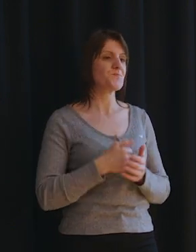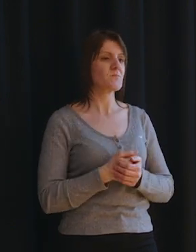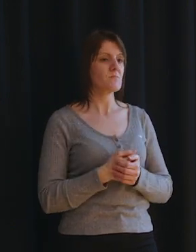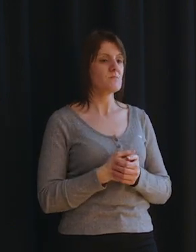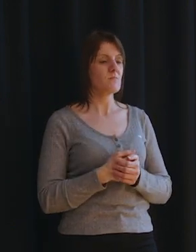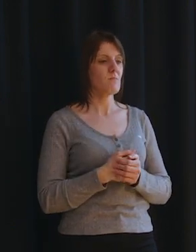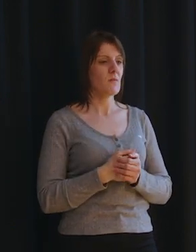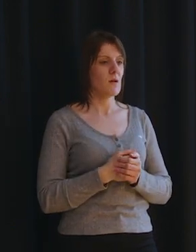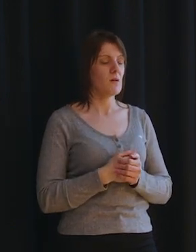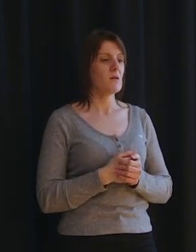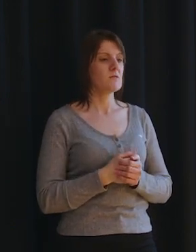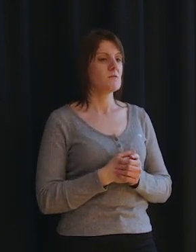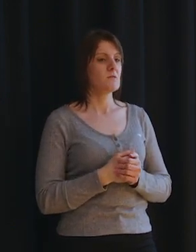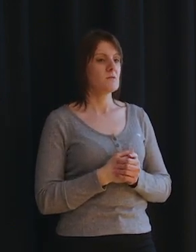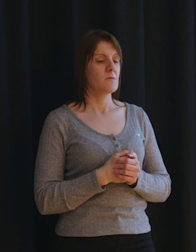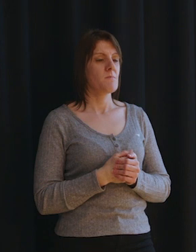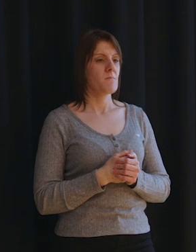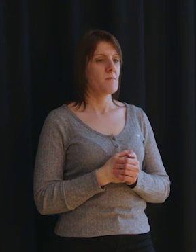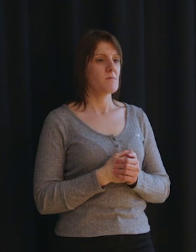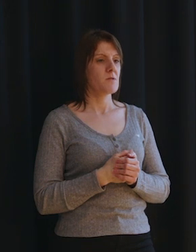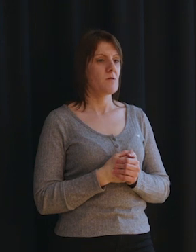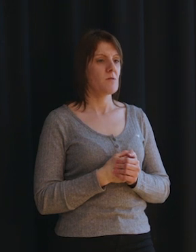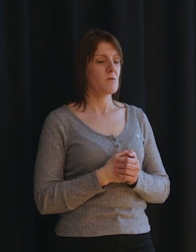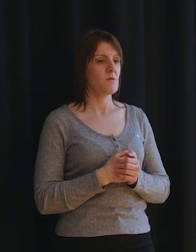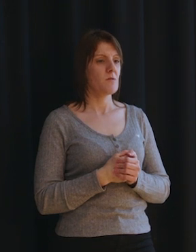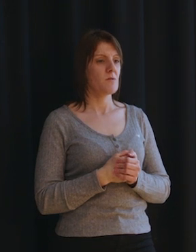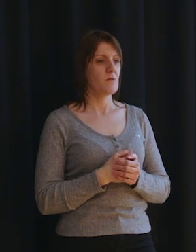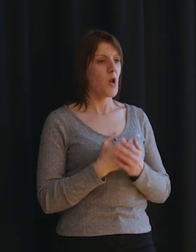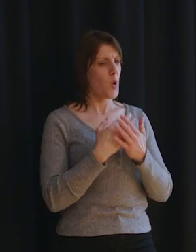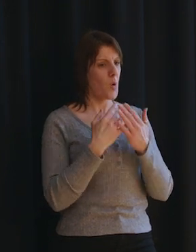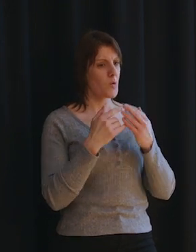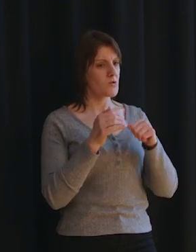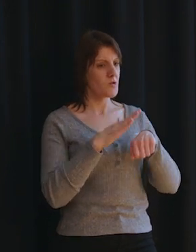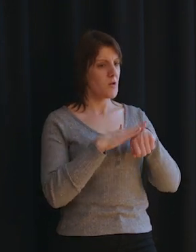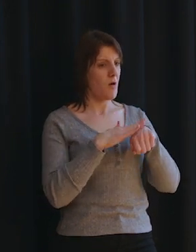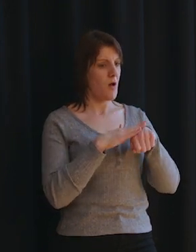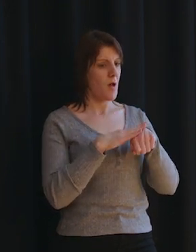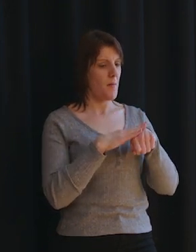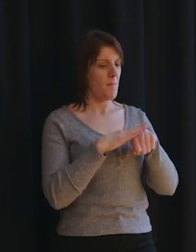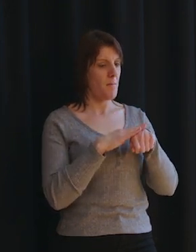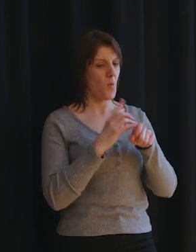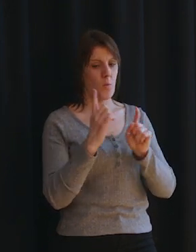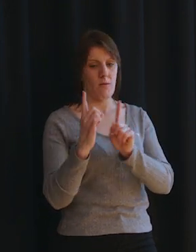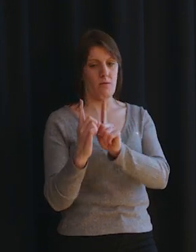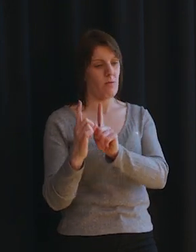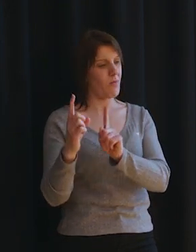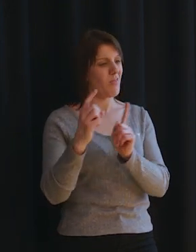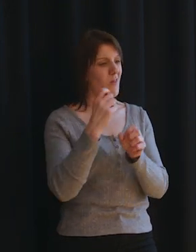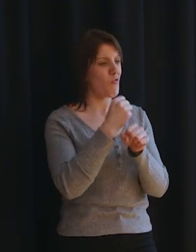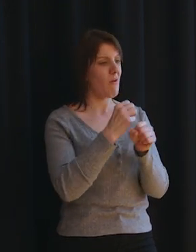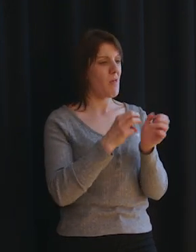well. And we also spend a lot of time with the nan as well, so to help her